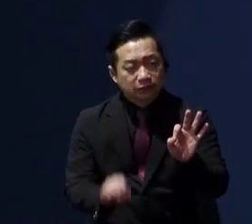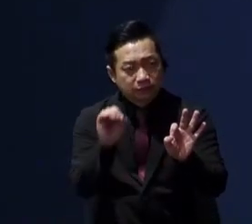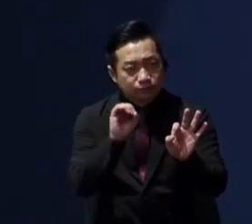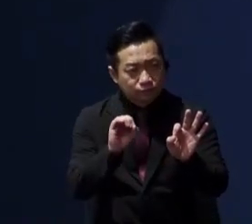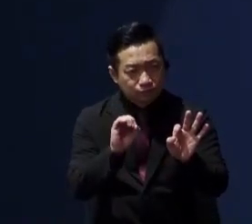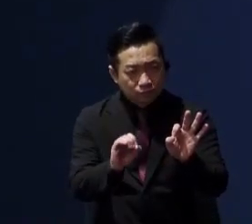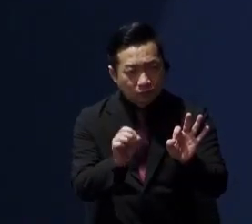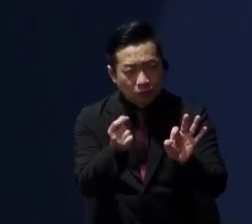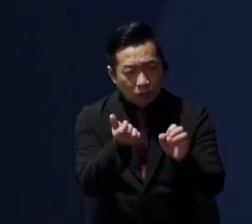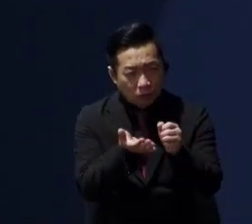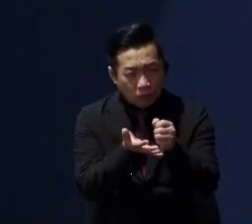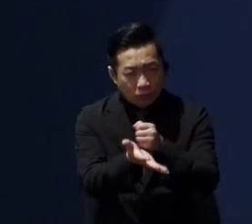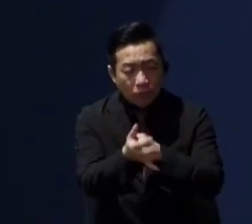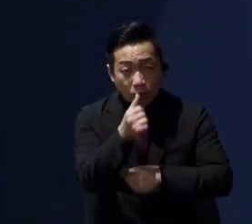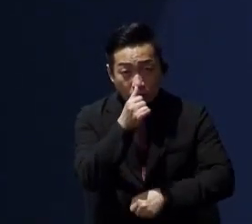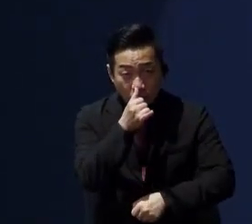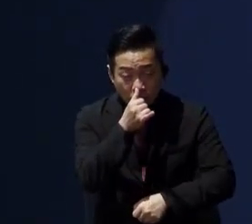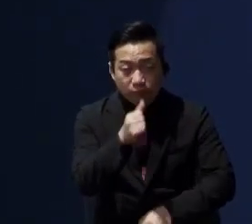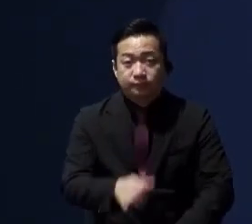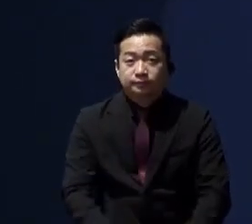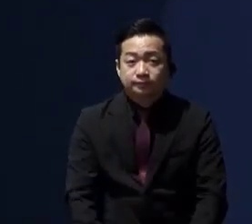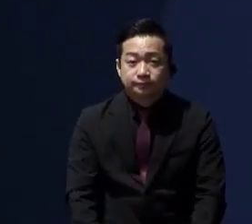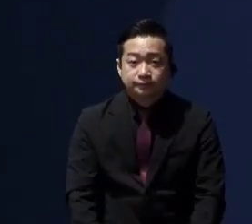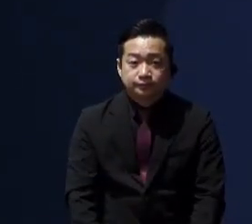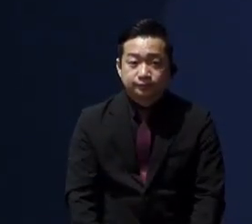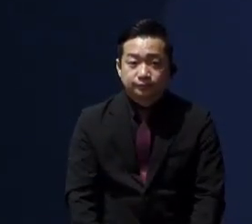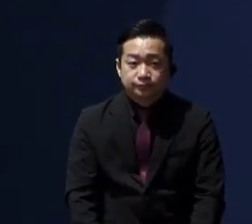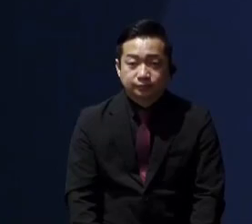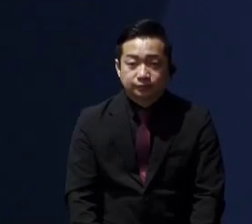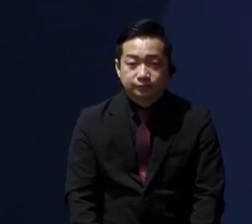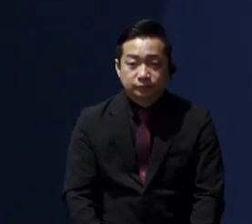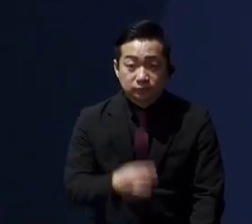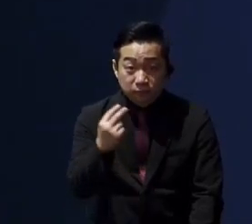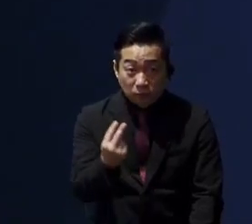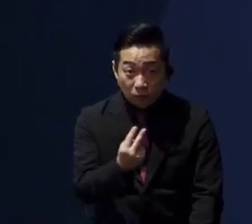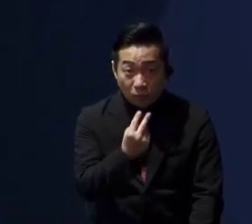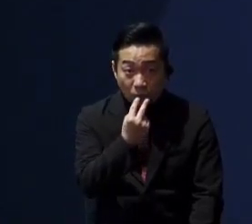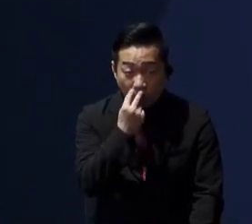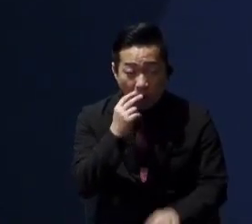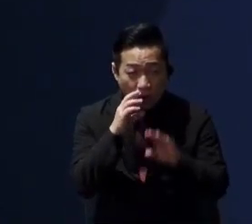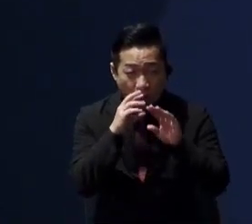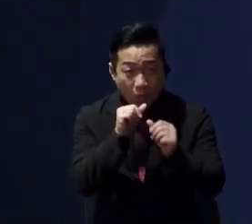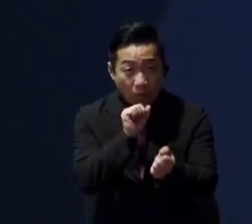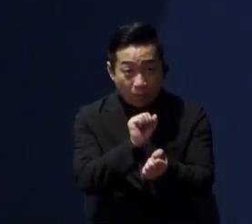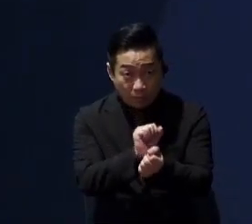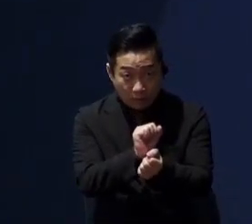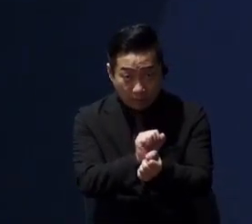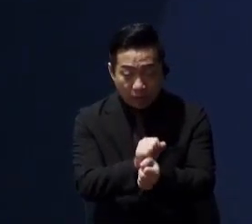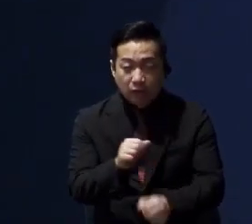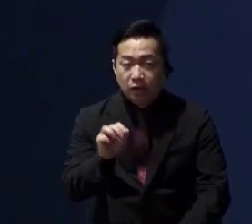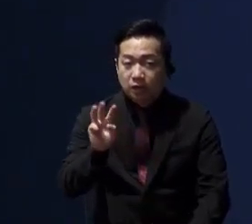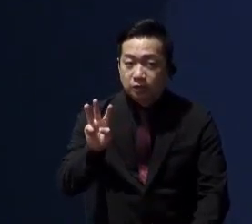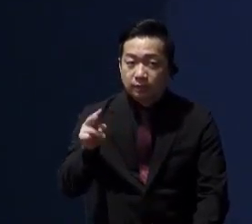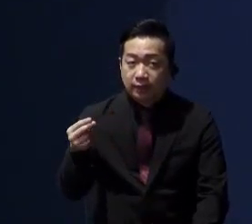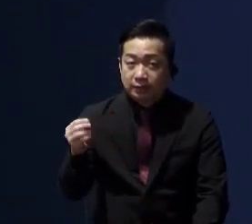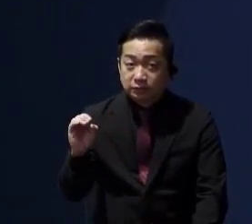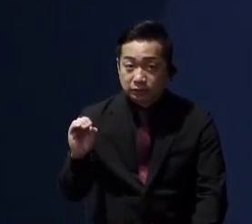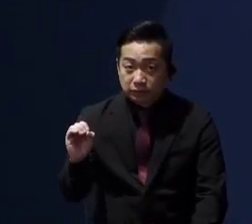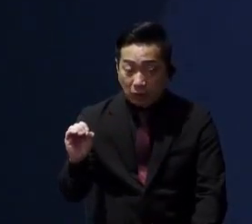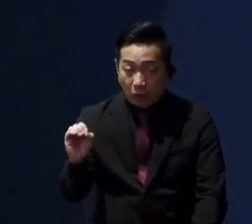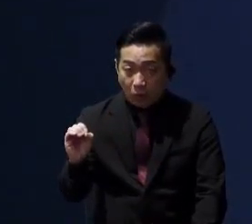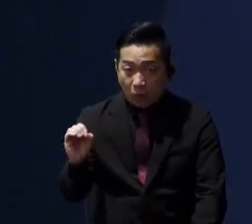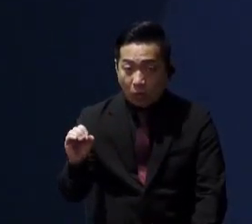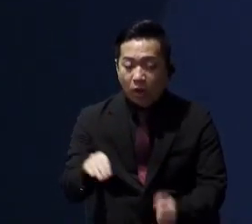reduce air pollution levels below the WHO's guideline, then we can